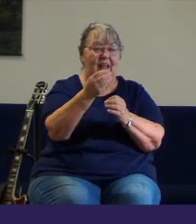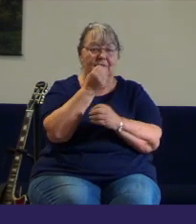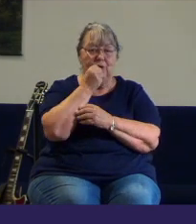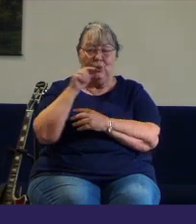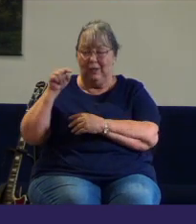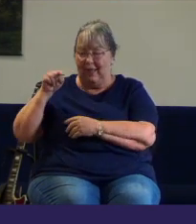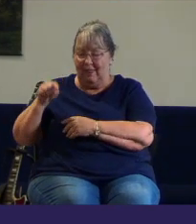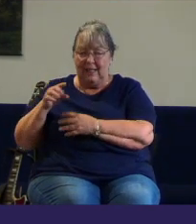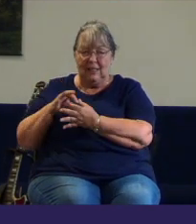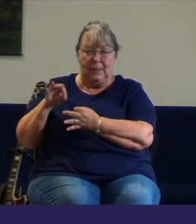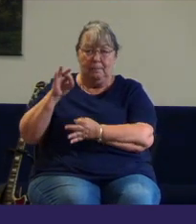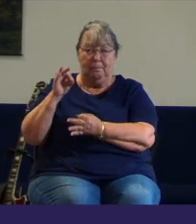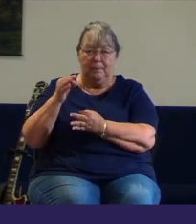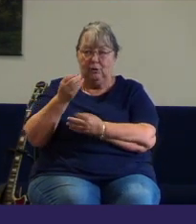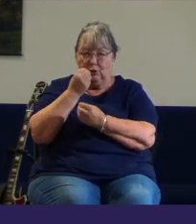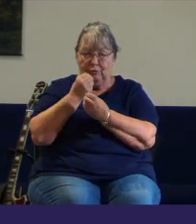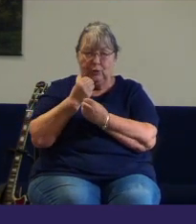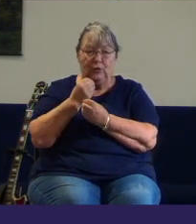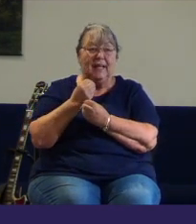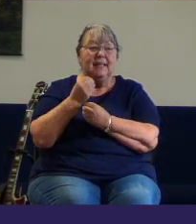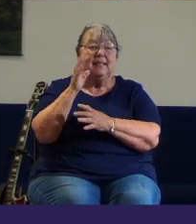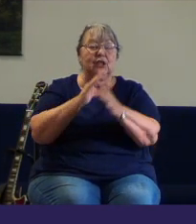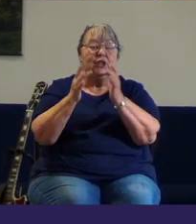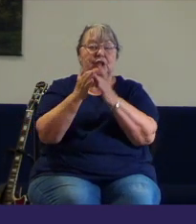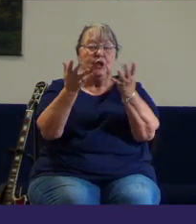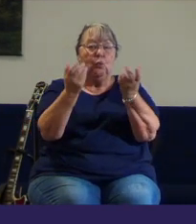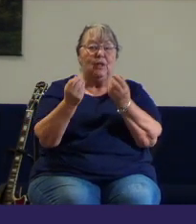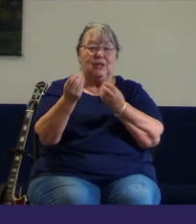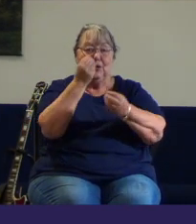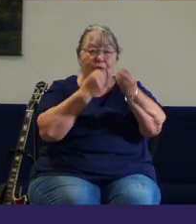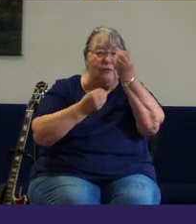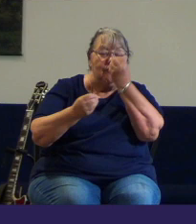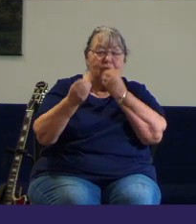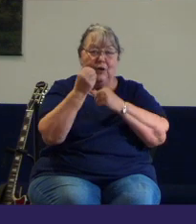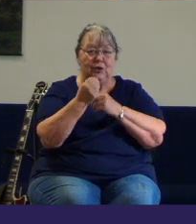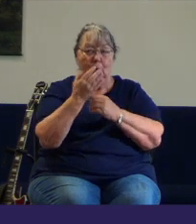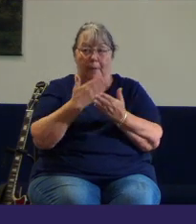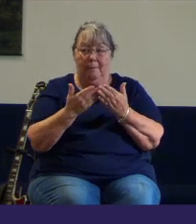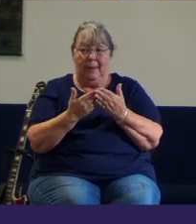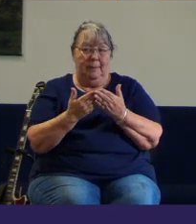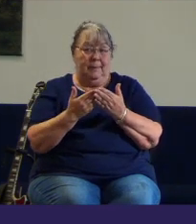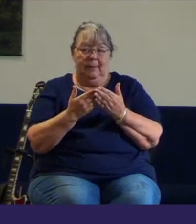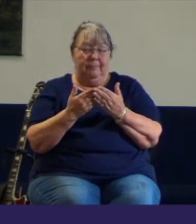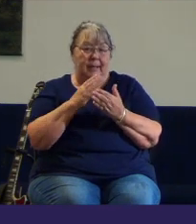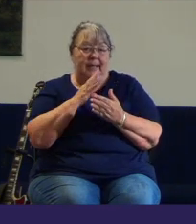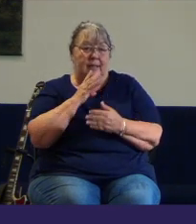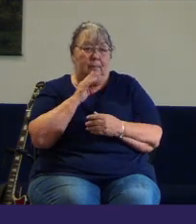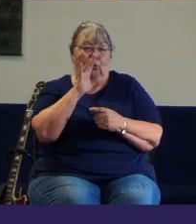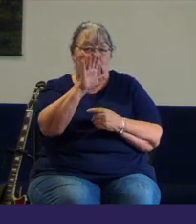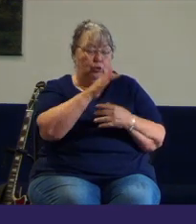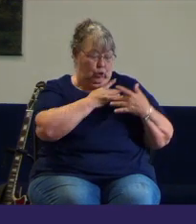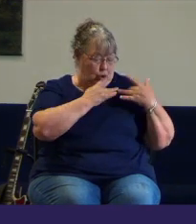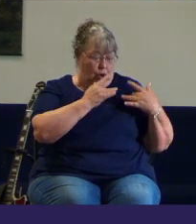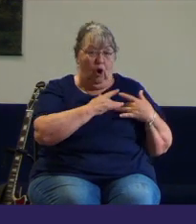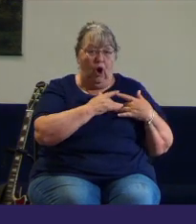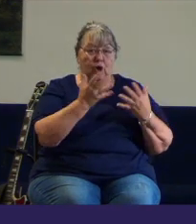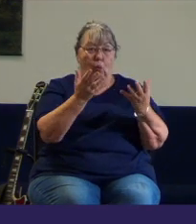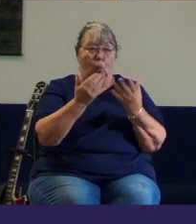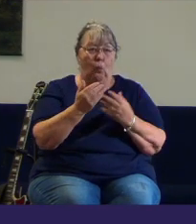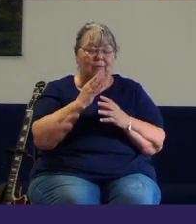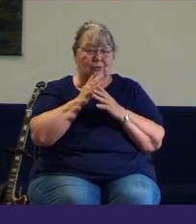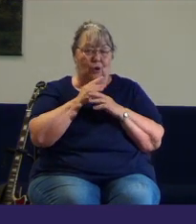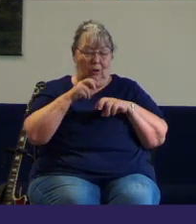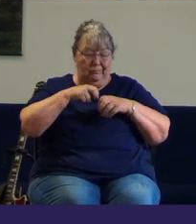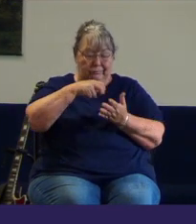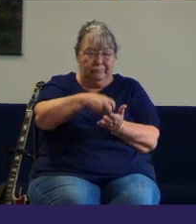It's a spiritual food. So if Jesus wants to feed you with something more today, something He said to your heart, you need prayer, or you want to talk at the altar, I